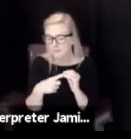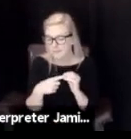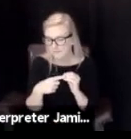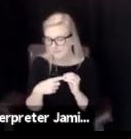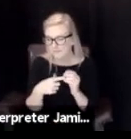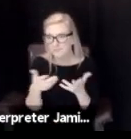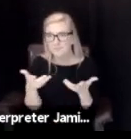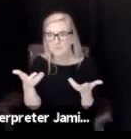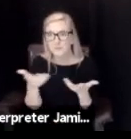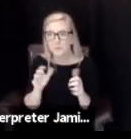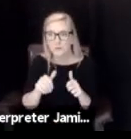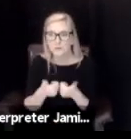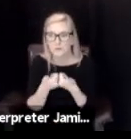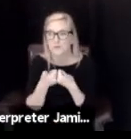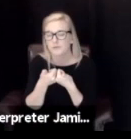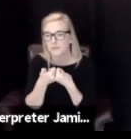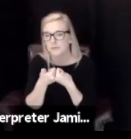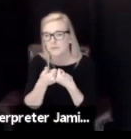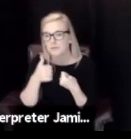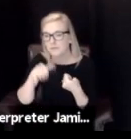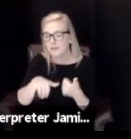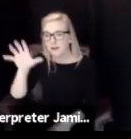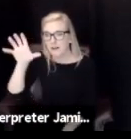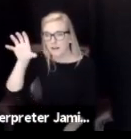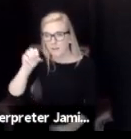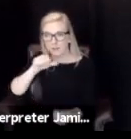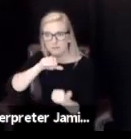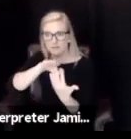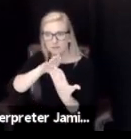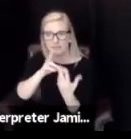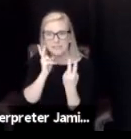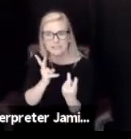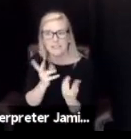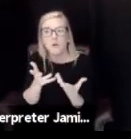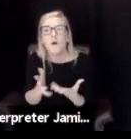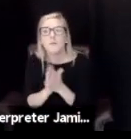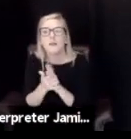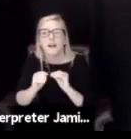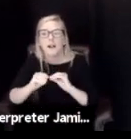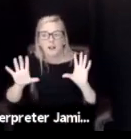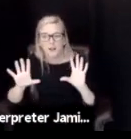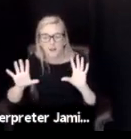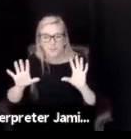what are the challenges that companies are faced with. Now, let's be clear.